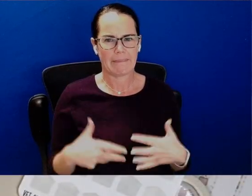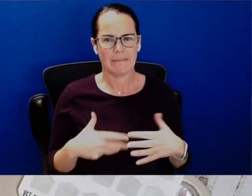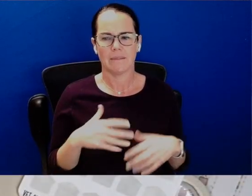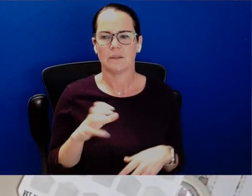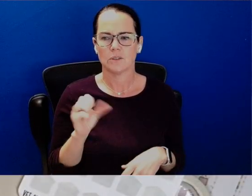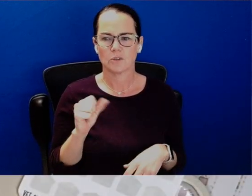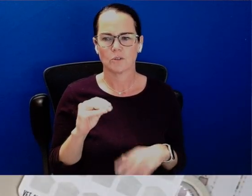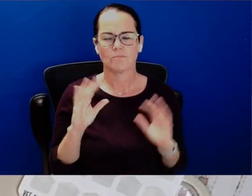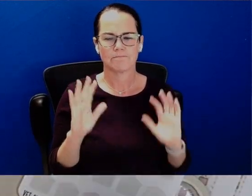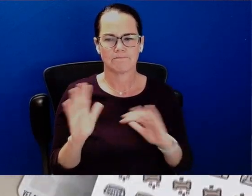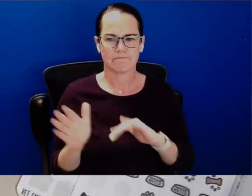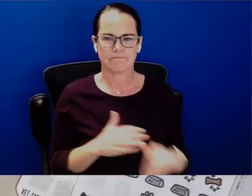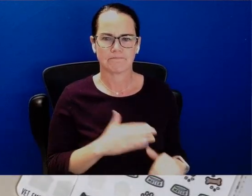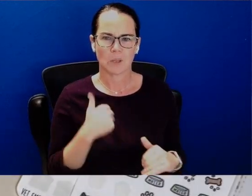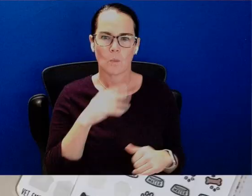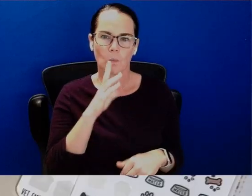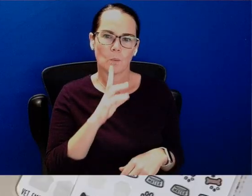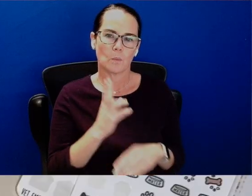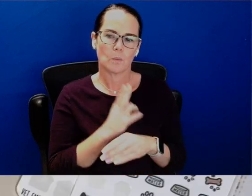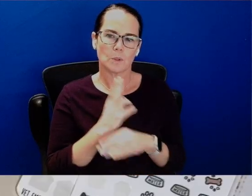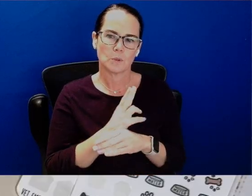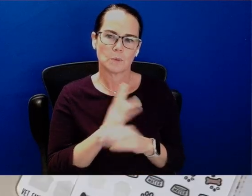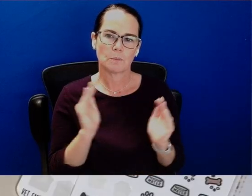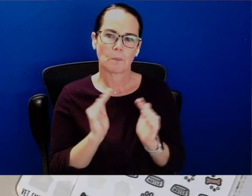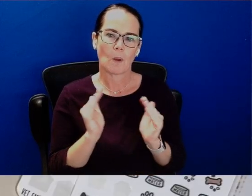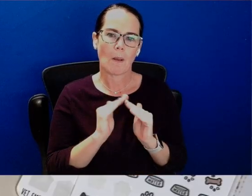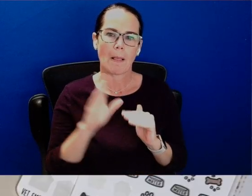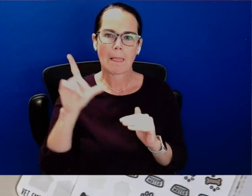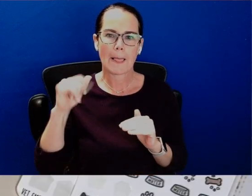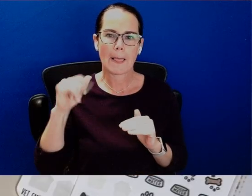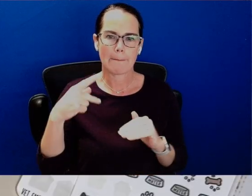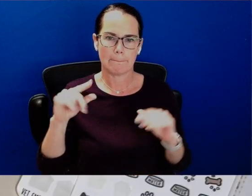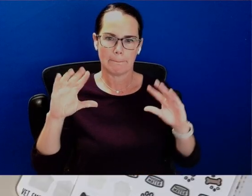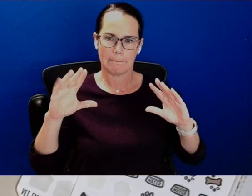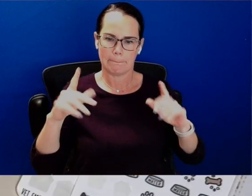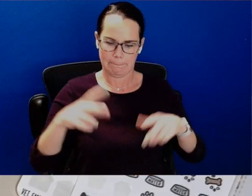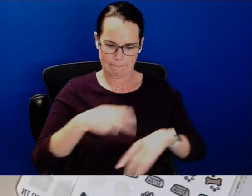So let's just do the small little lap ones.